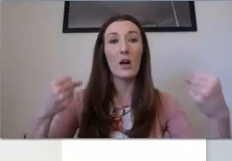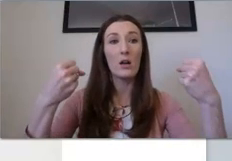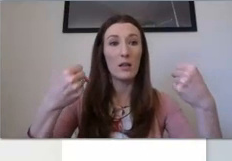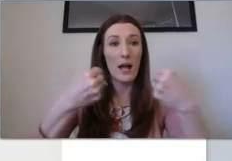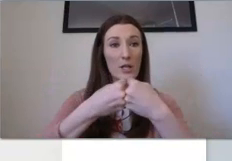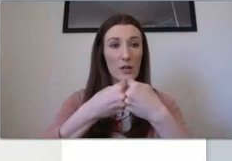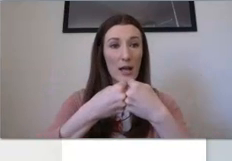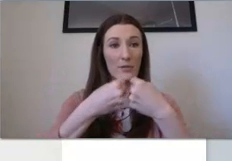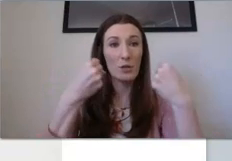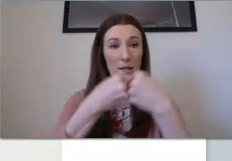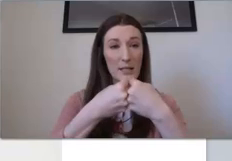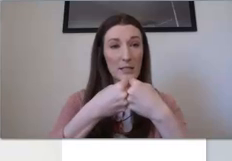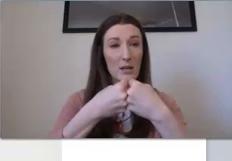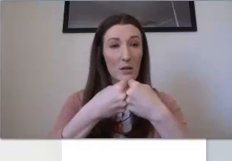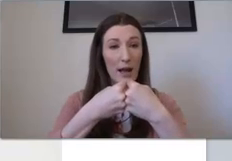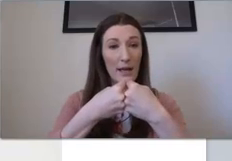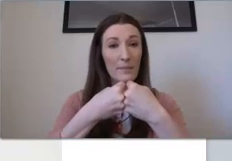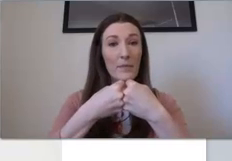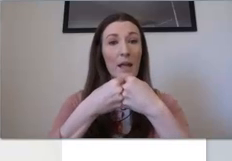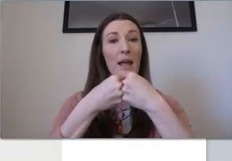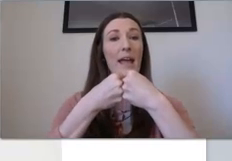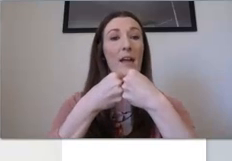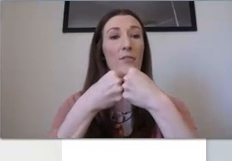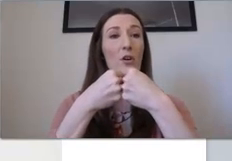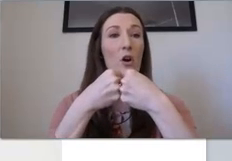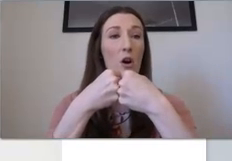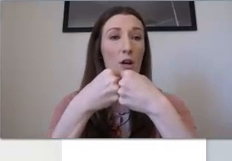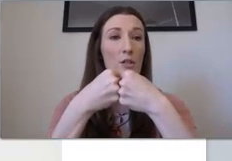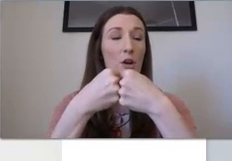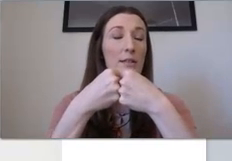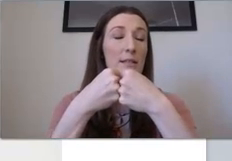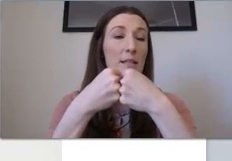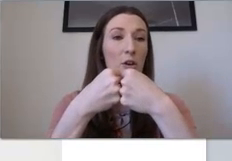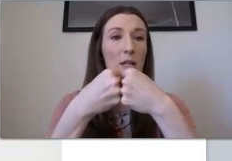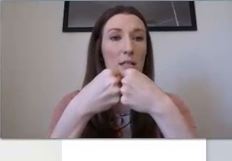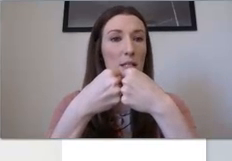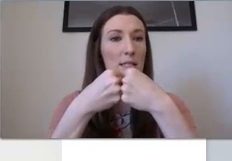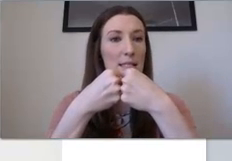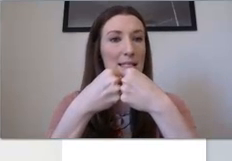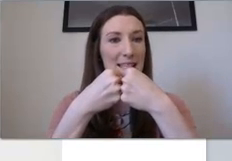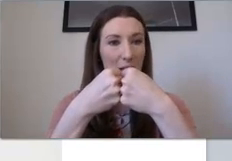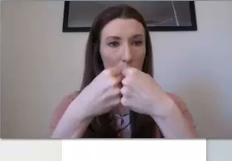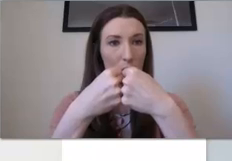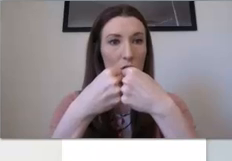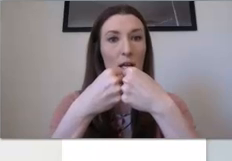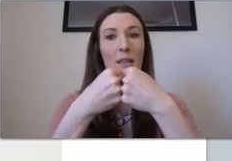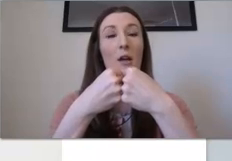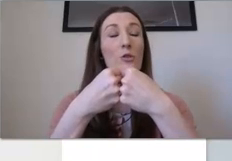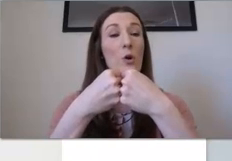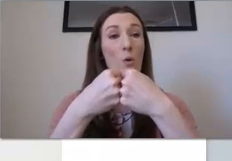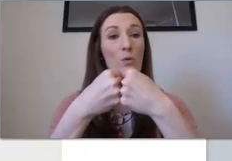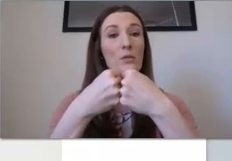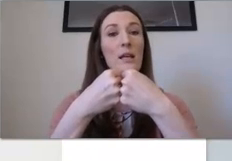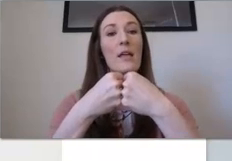they collide, you're going to have 2 S's to collide. If the cars are seriously damaged, like they